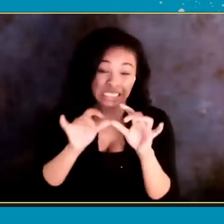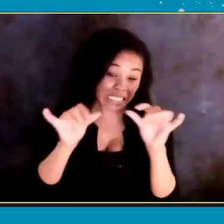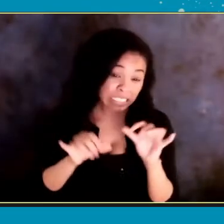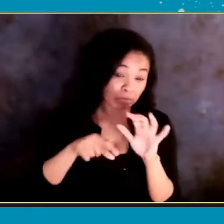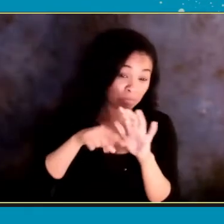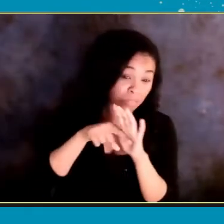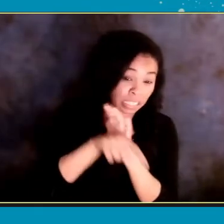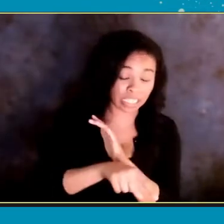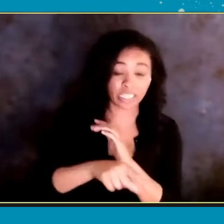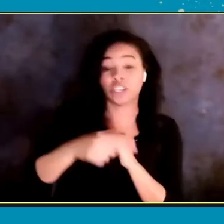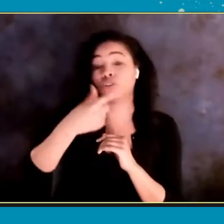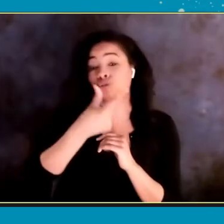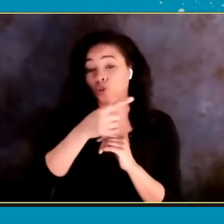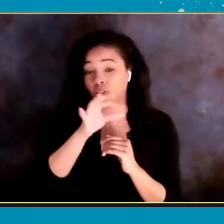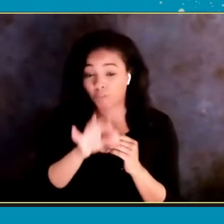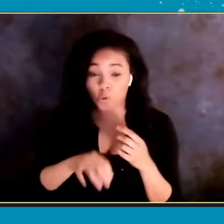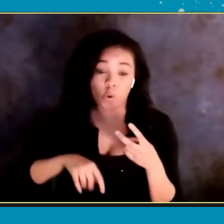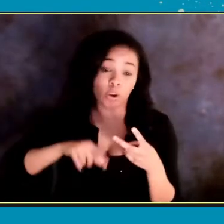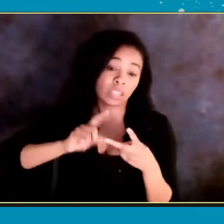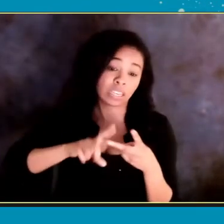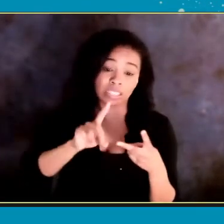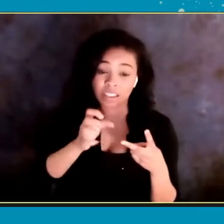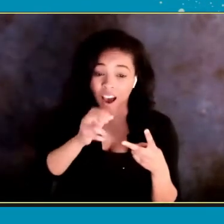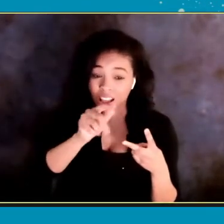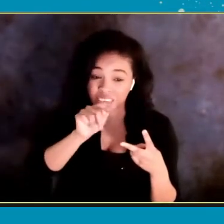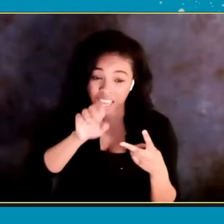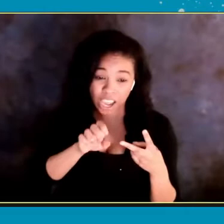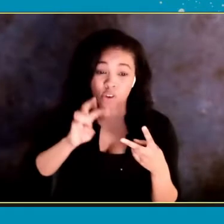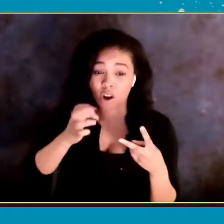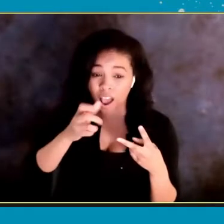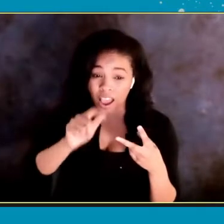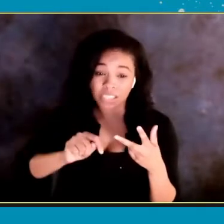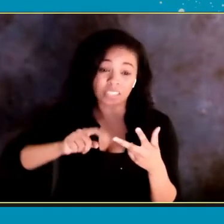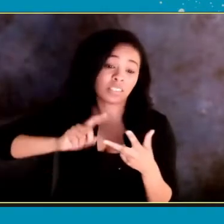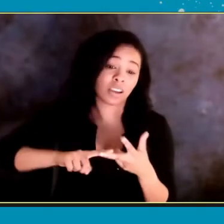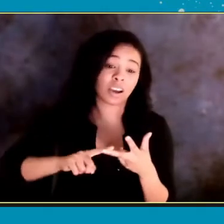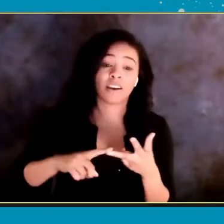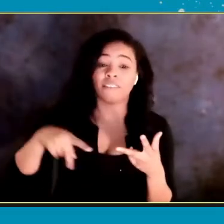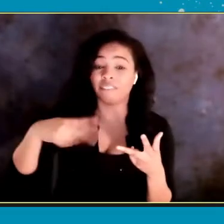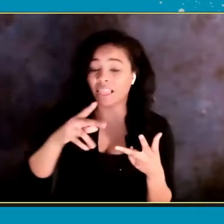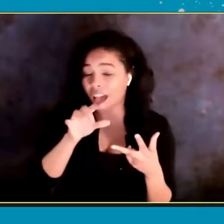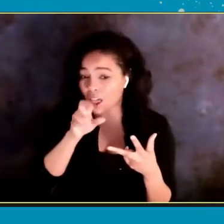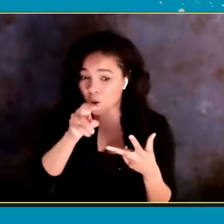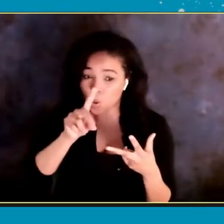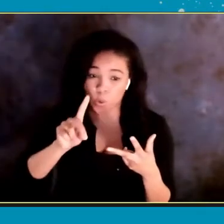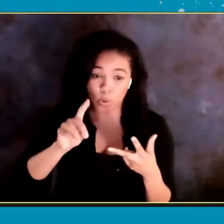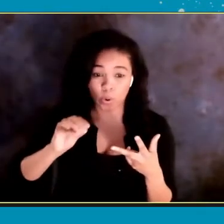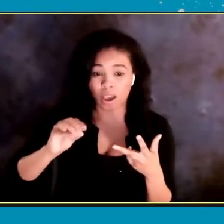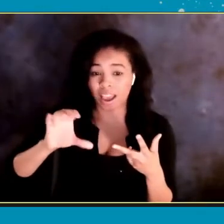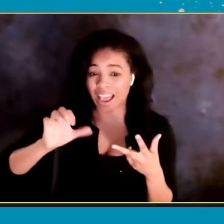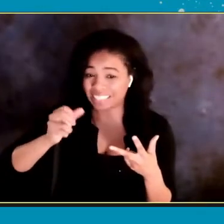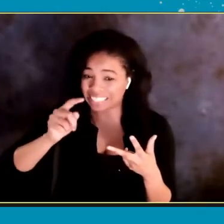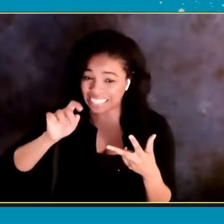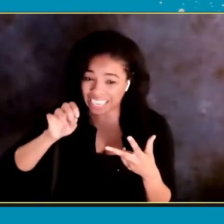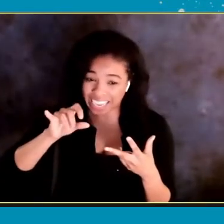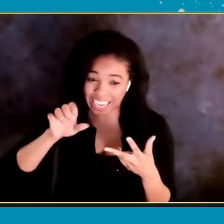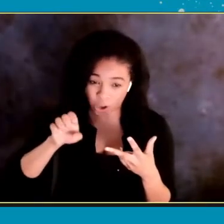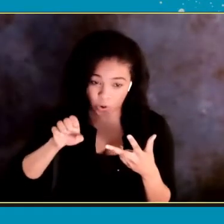Philando Castile, Breonna Taylor, Mike Brown,